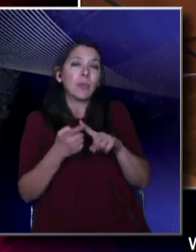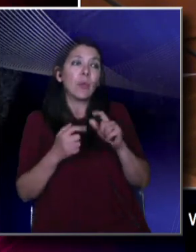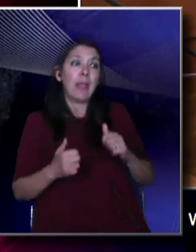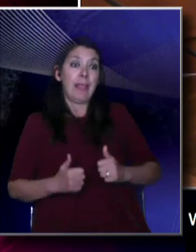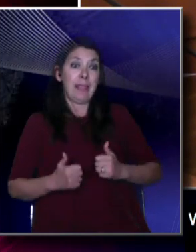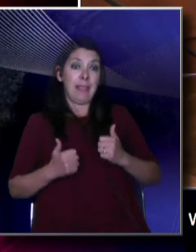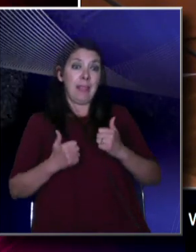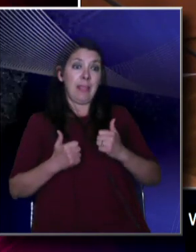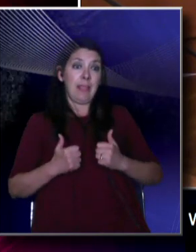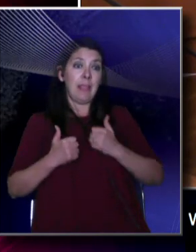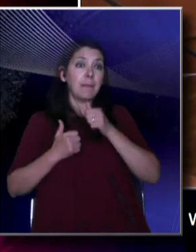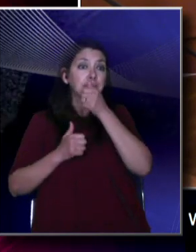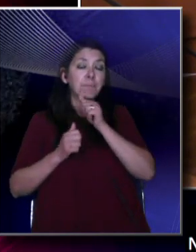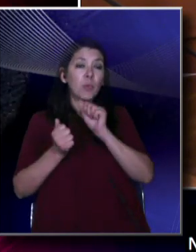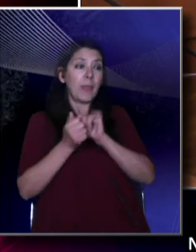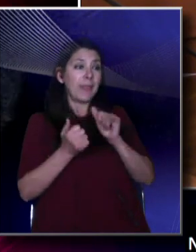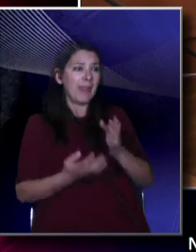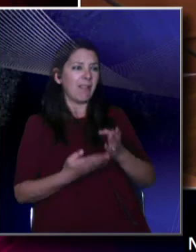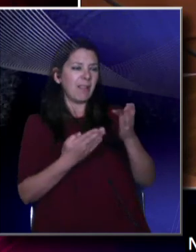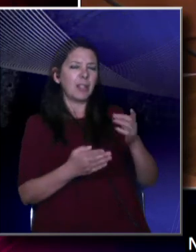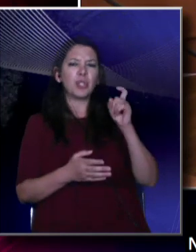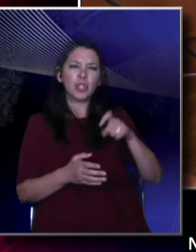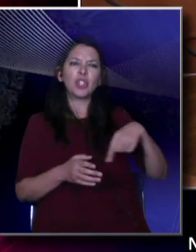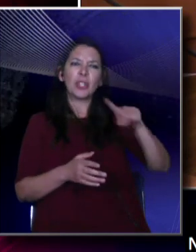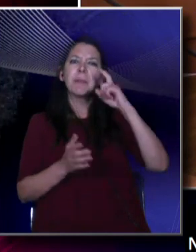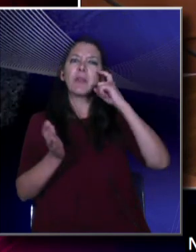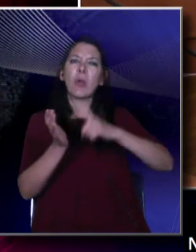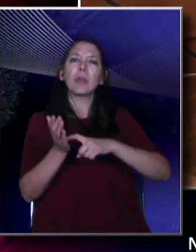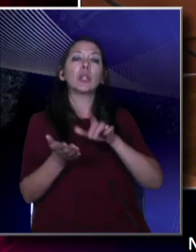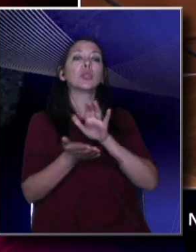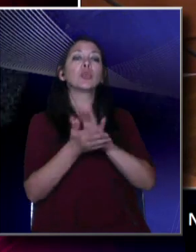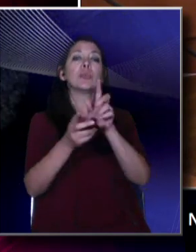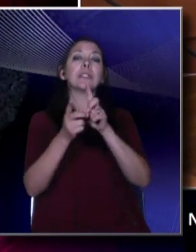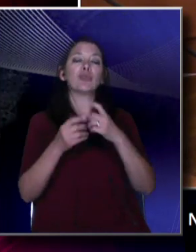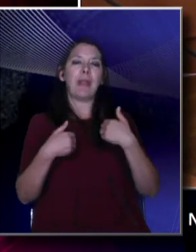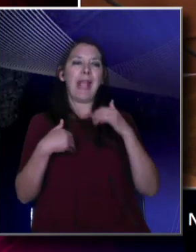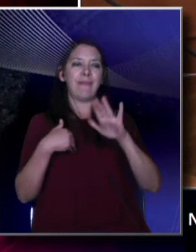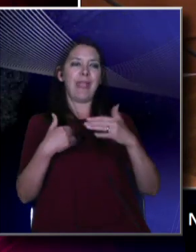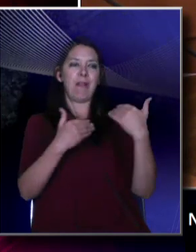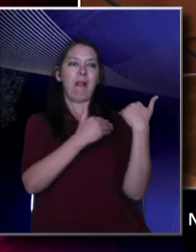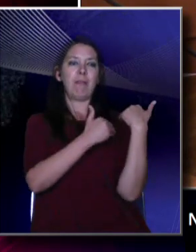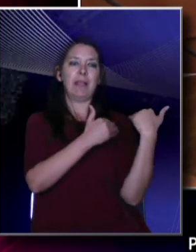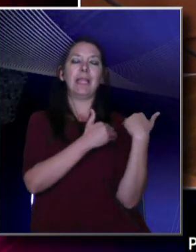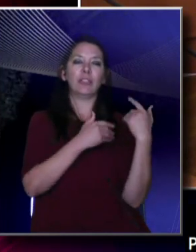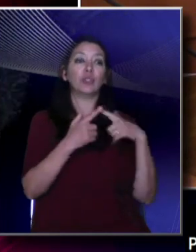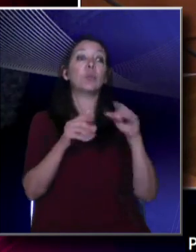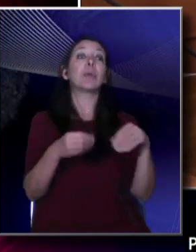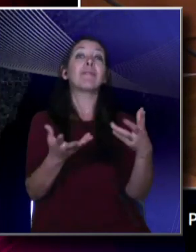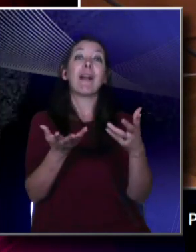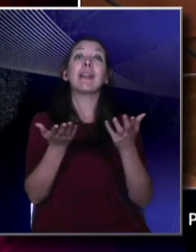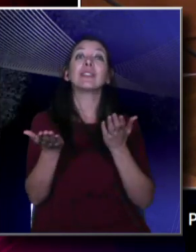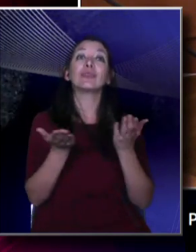recommendation should be noted. A school district has a federal obligation to provide services,